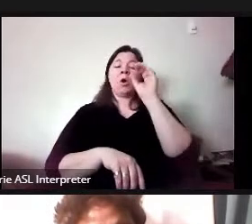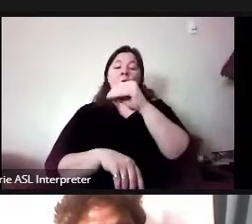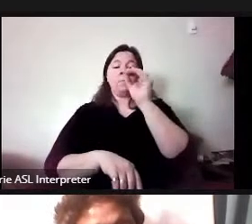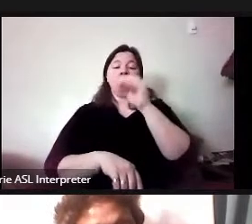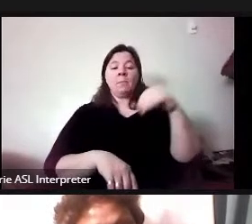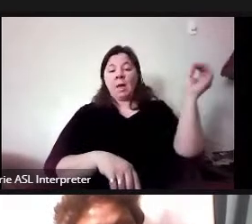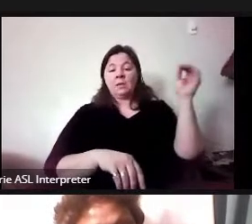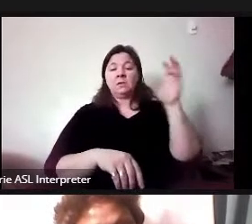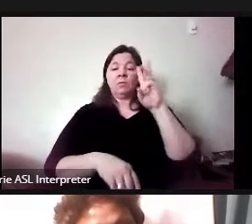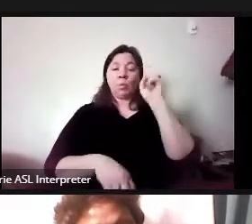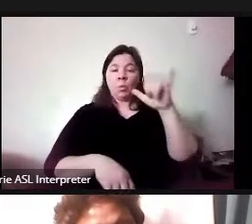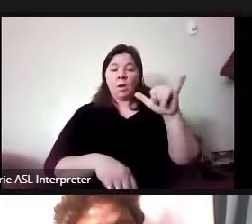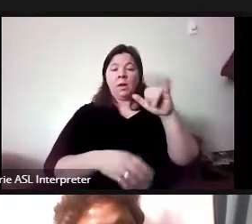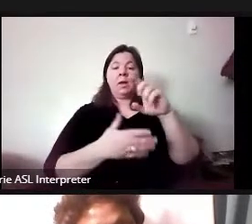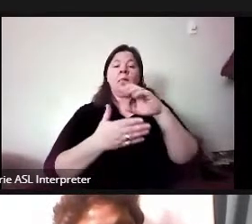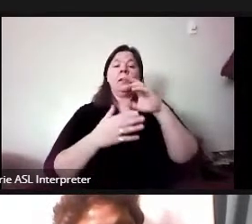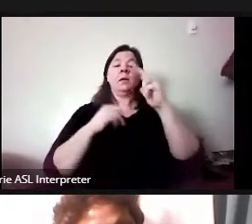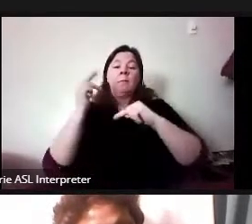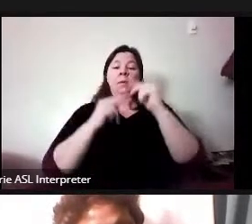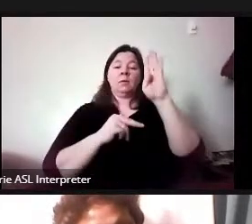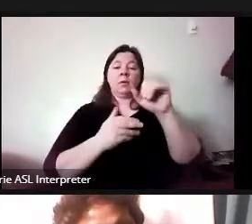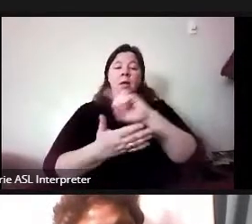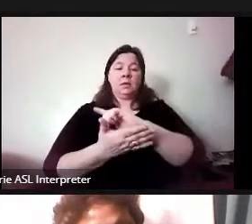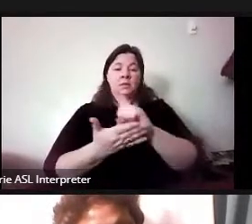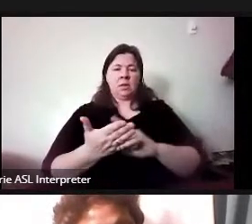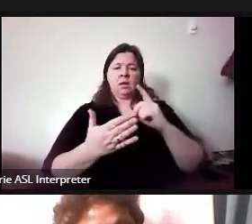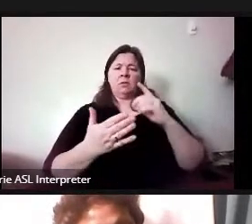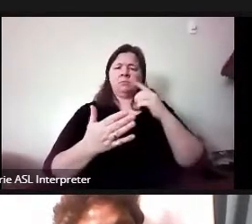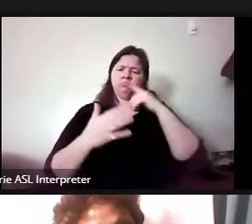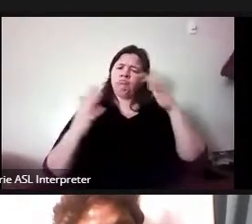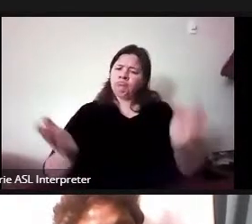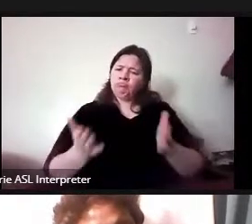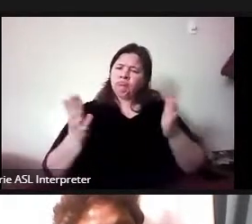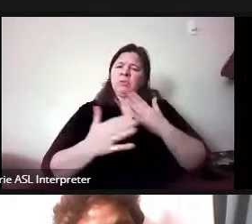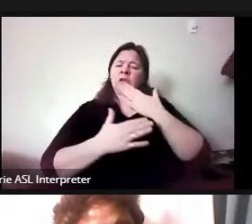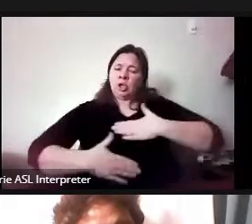of encouragement. Let's go. Let's enjoy this ride.